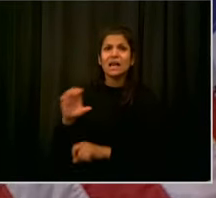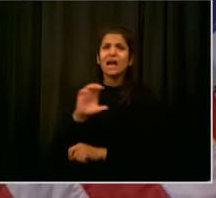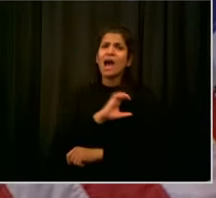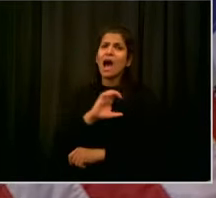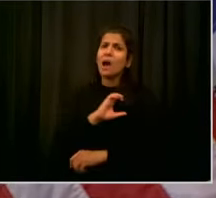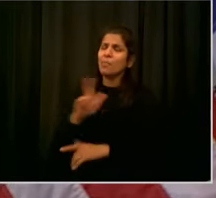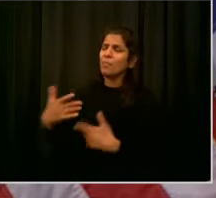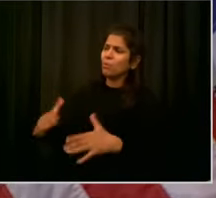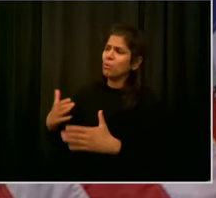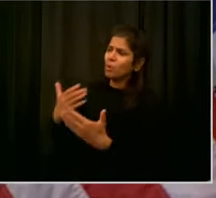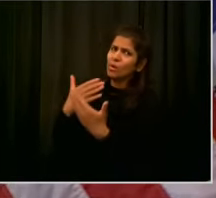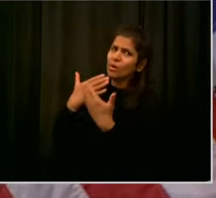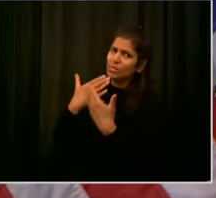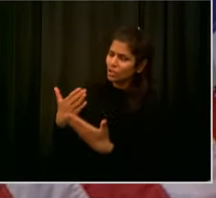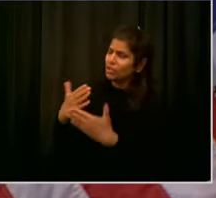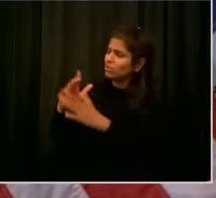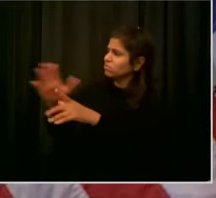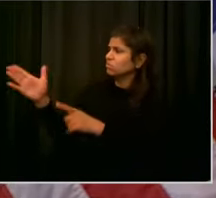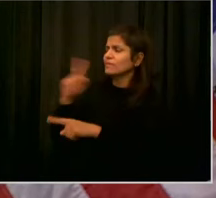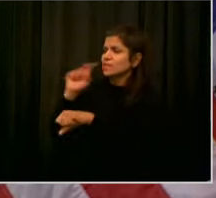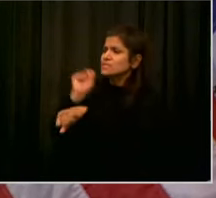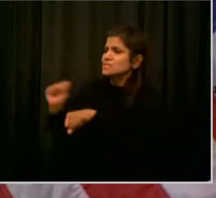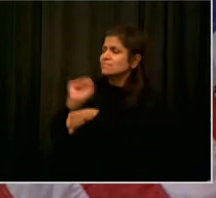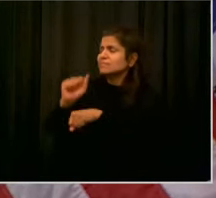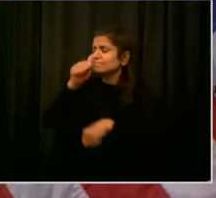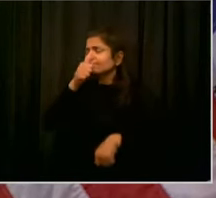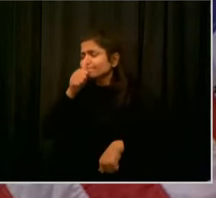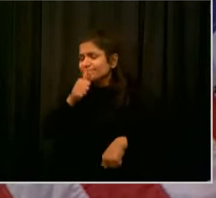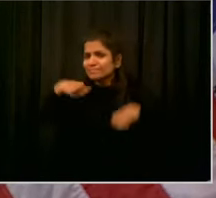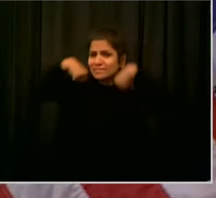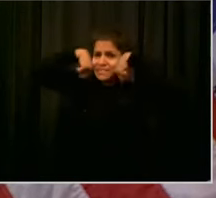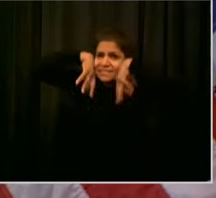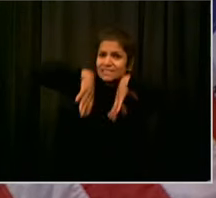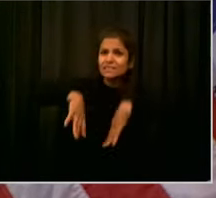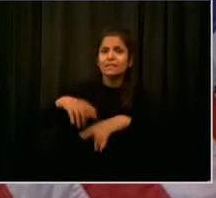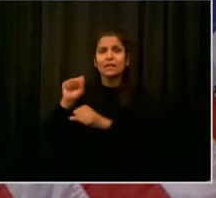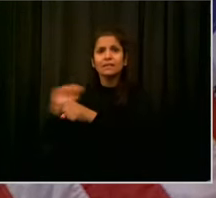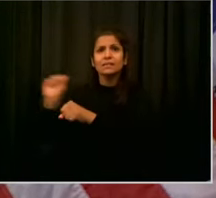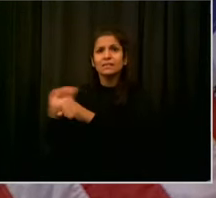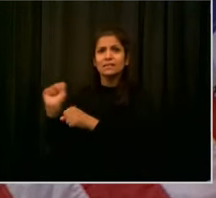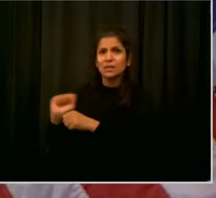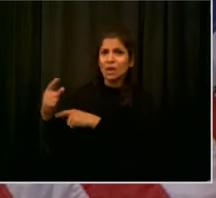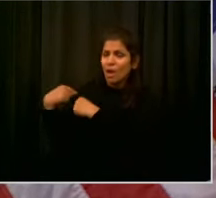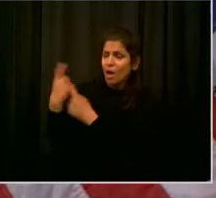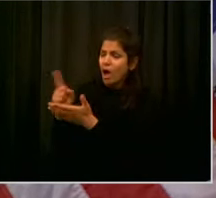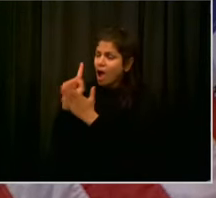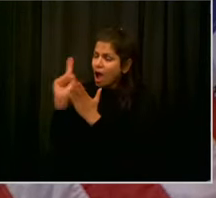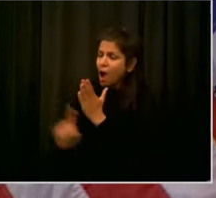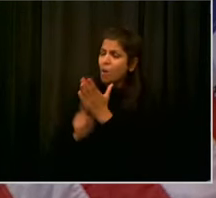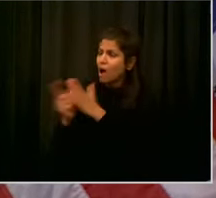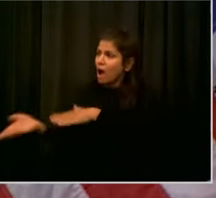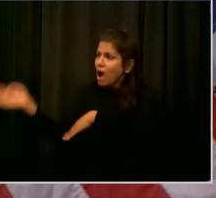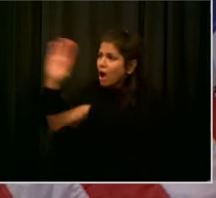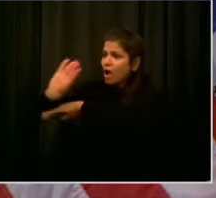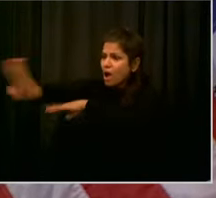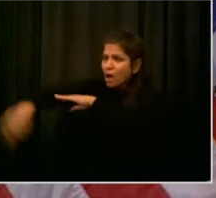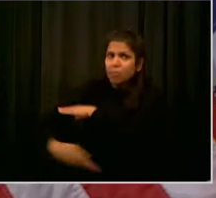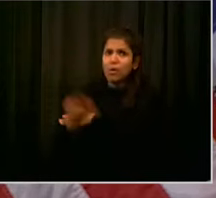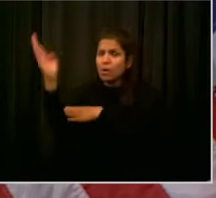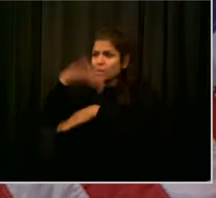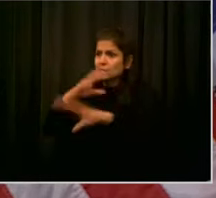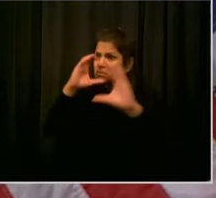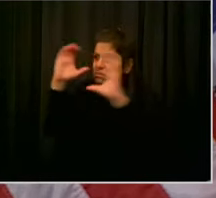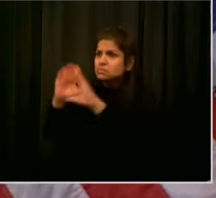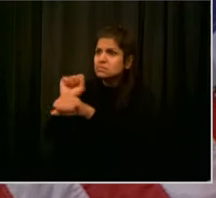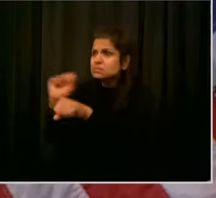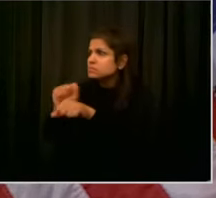we've asked them to show consistent restraint no matter what is said or done to them, and they have done that overwhelmingly. And again, anytime anyone does